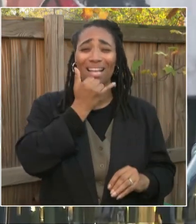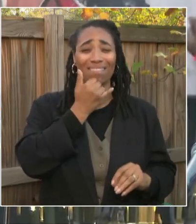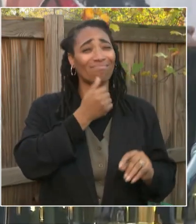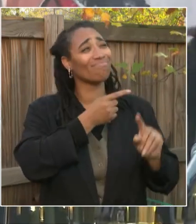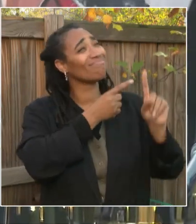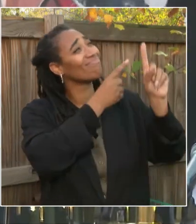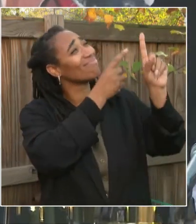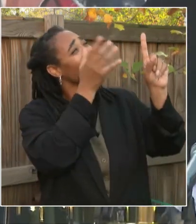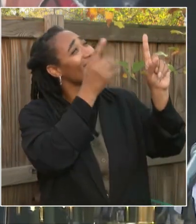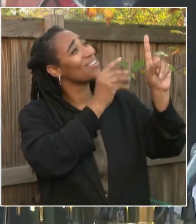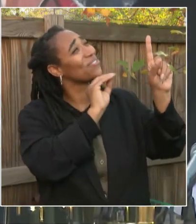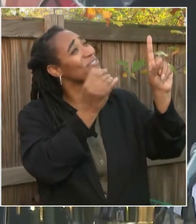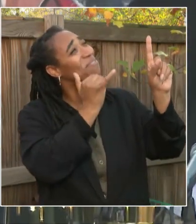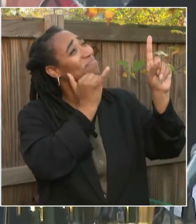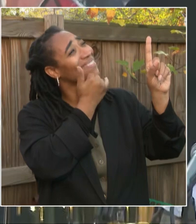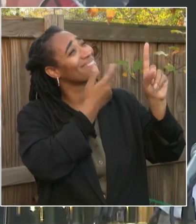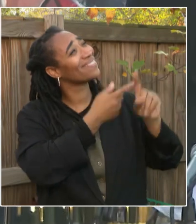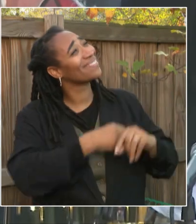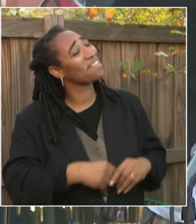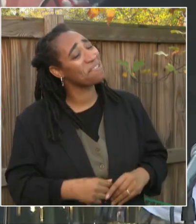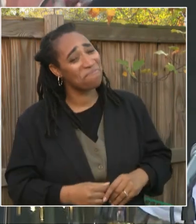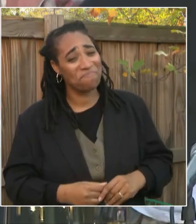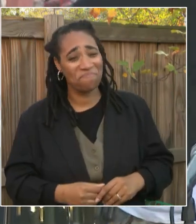no mistakes. And I know my father,